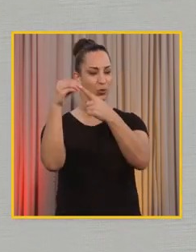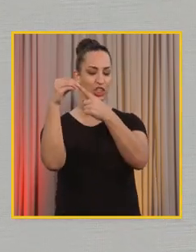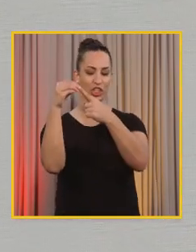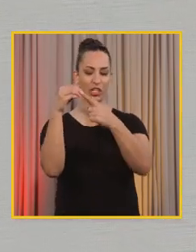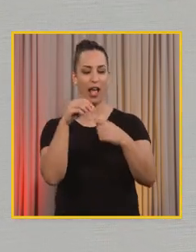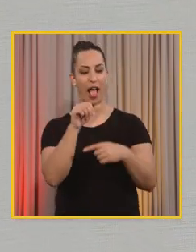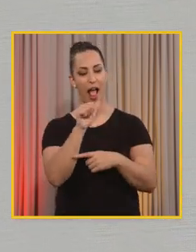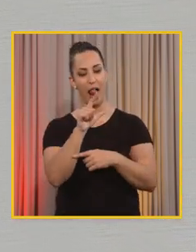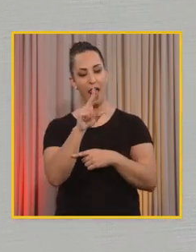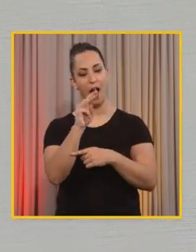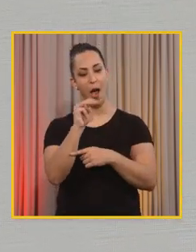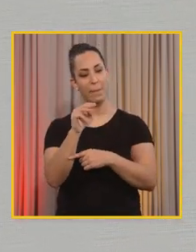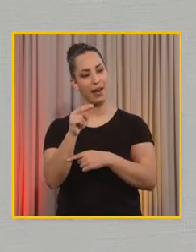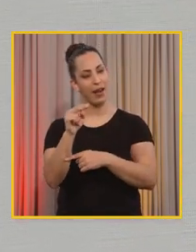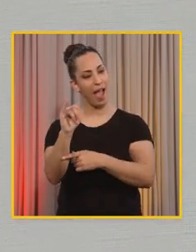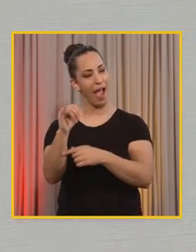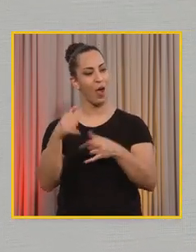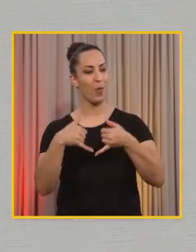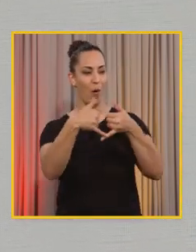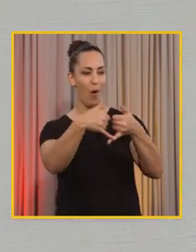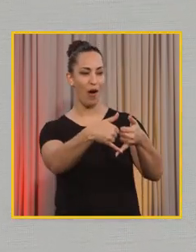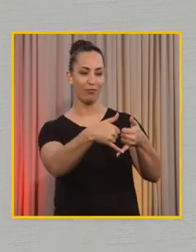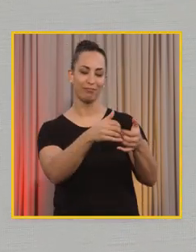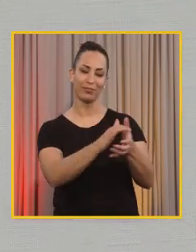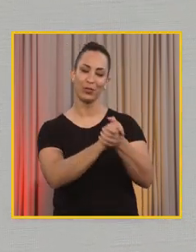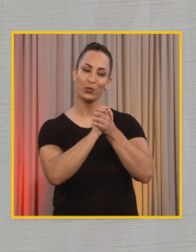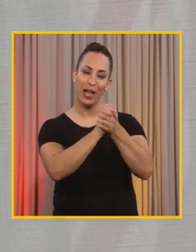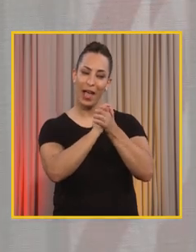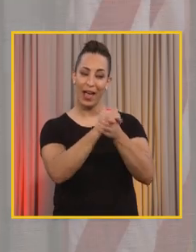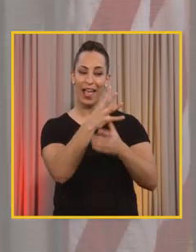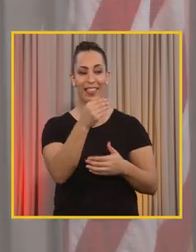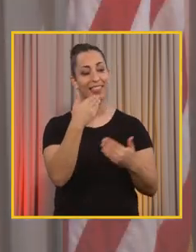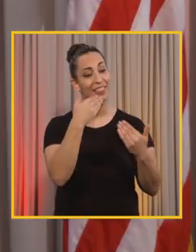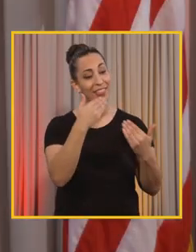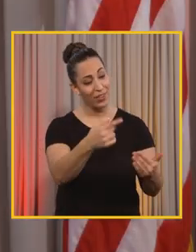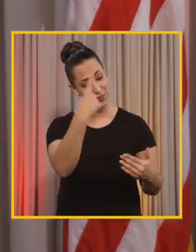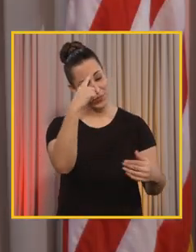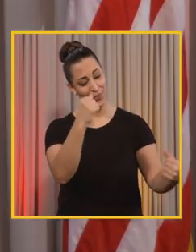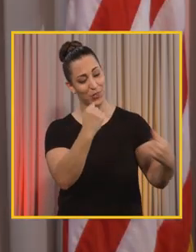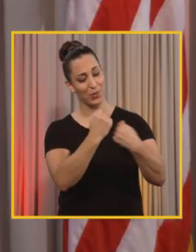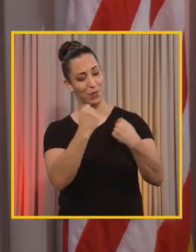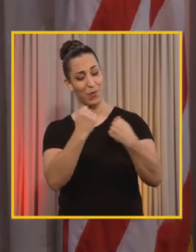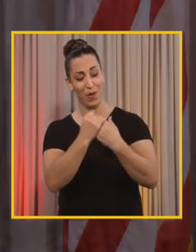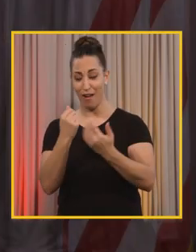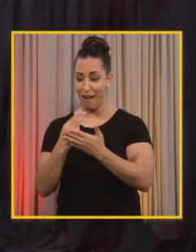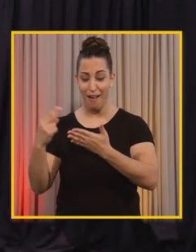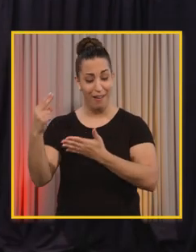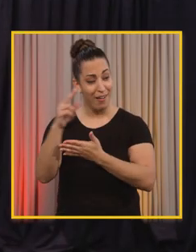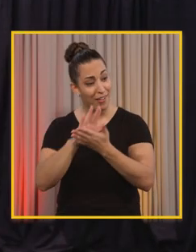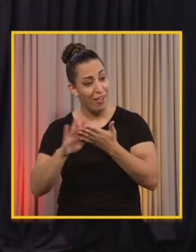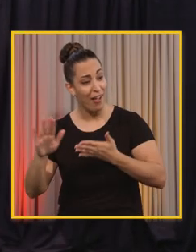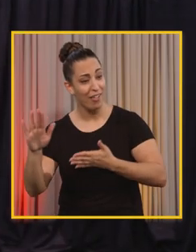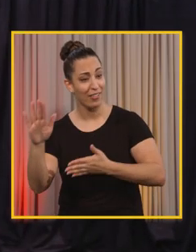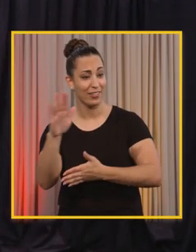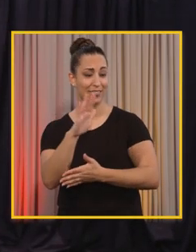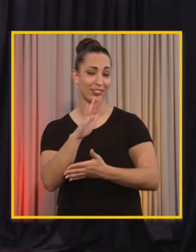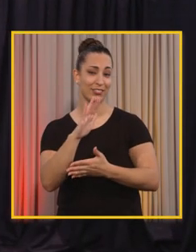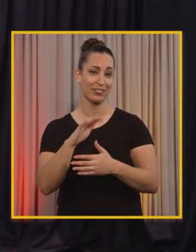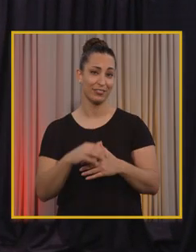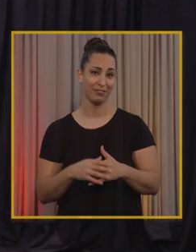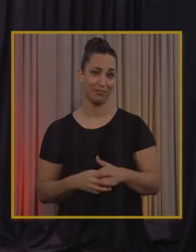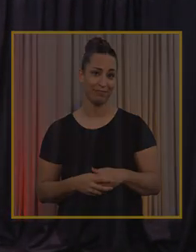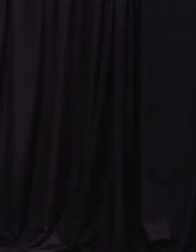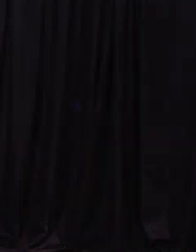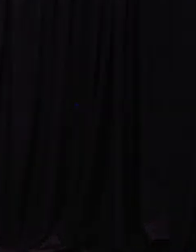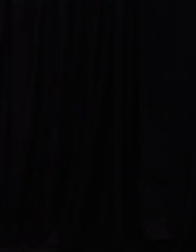2020 Distinguished Alumni Award. Congratulations, and thank you for your support of